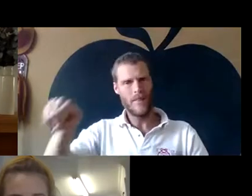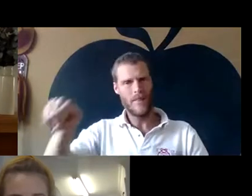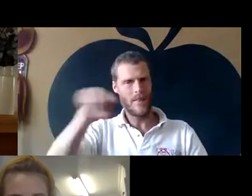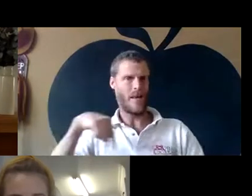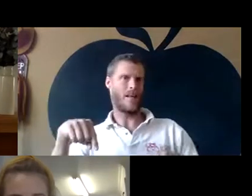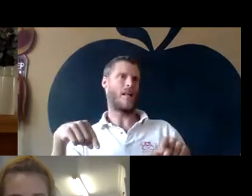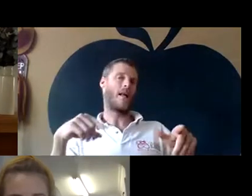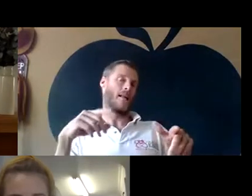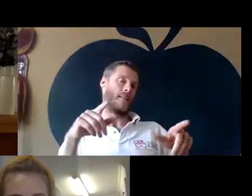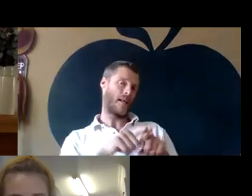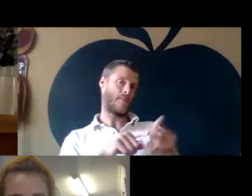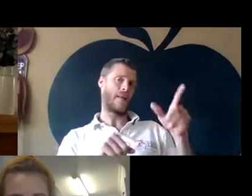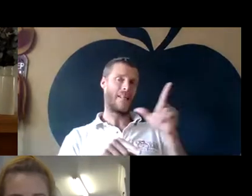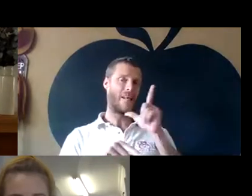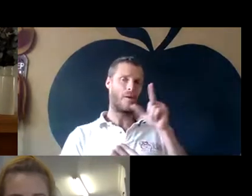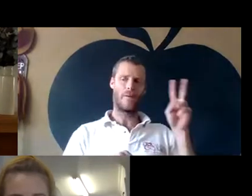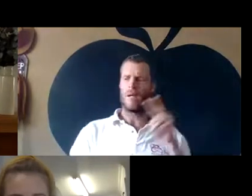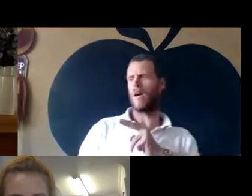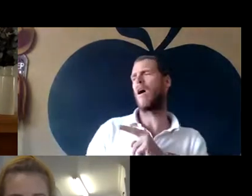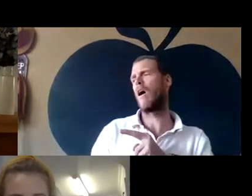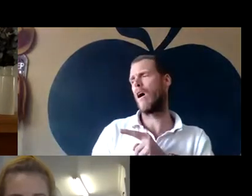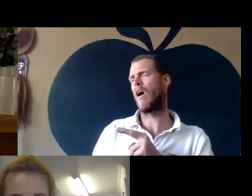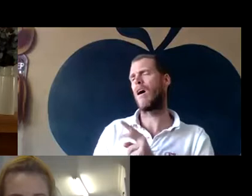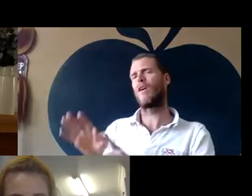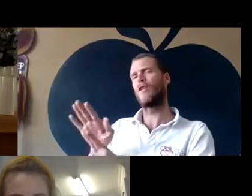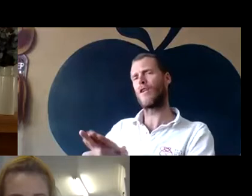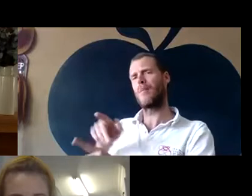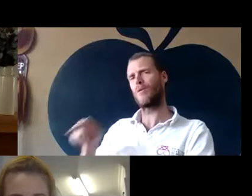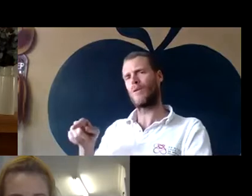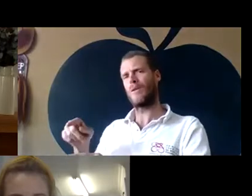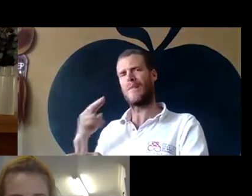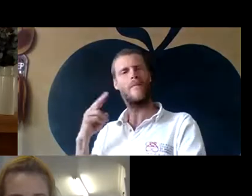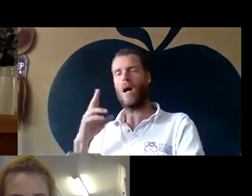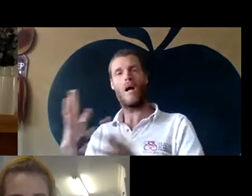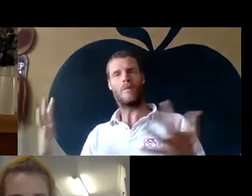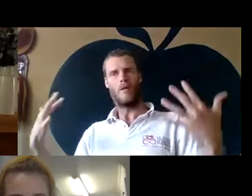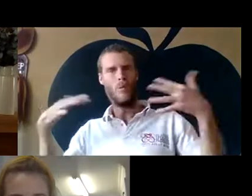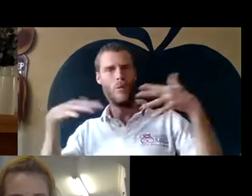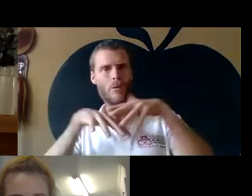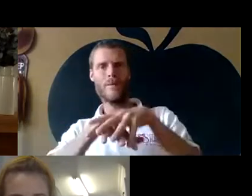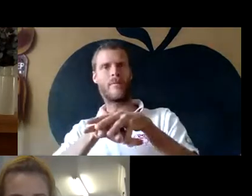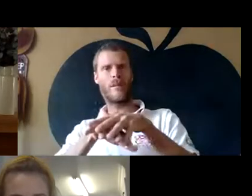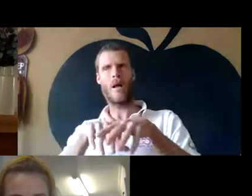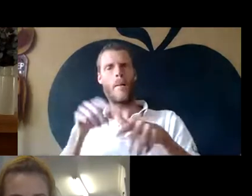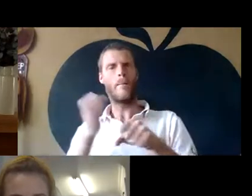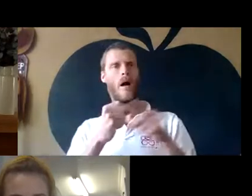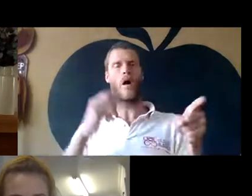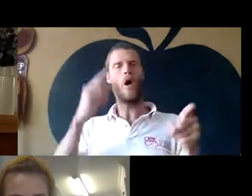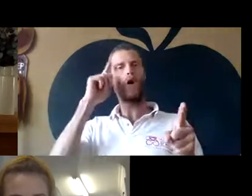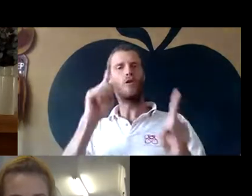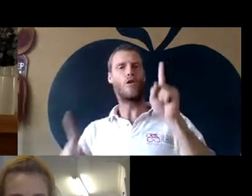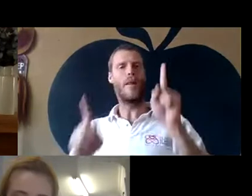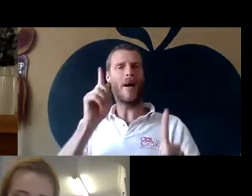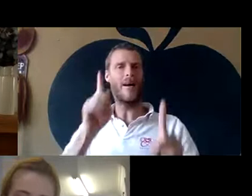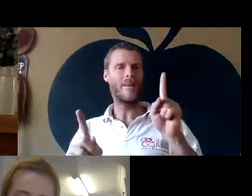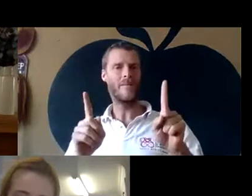have self-pity, and when they do have the hearing, people will look onto this person with a